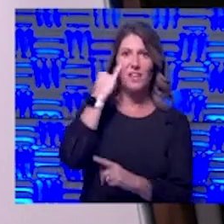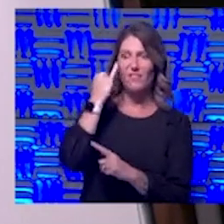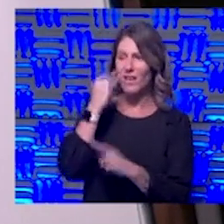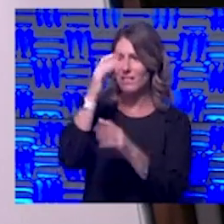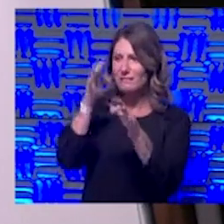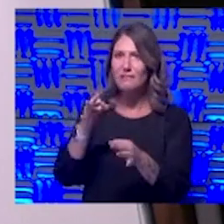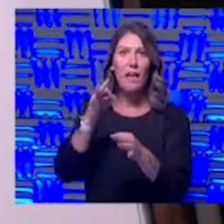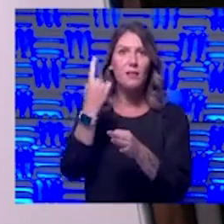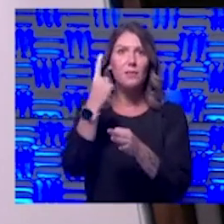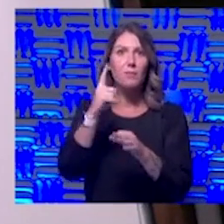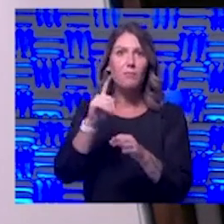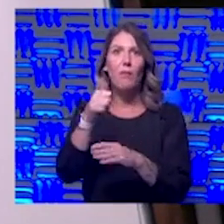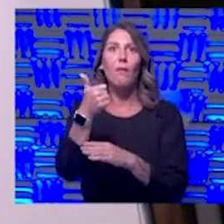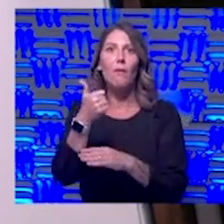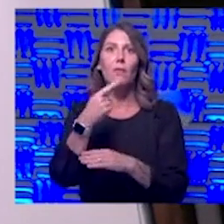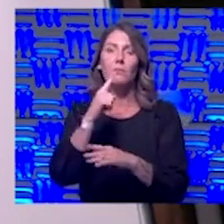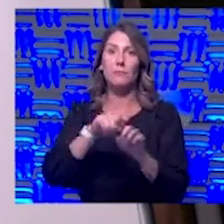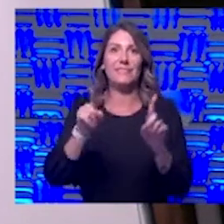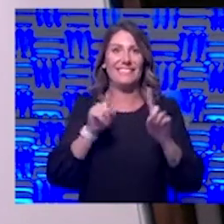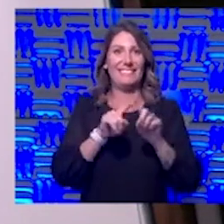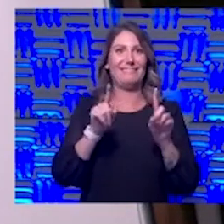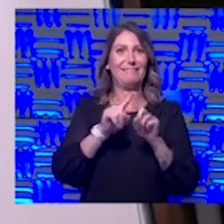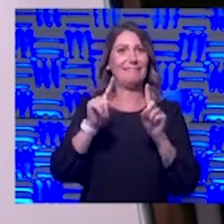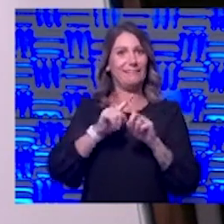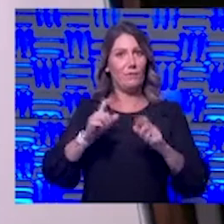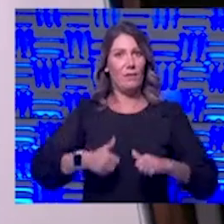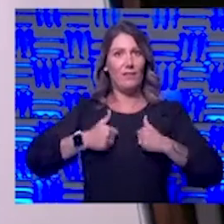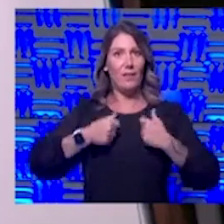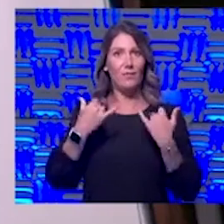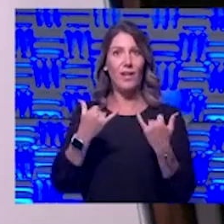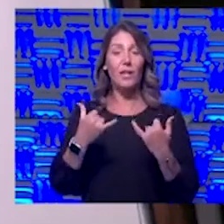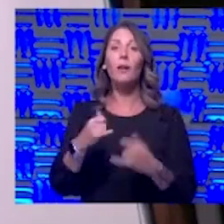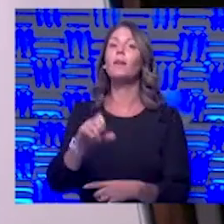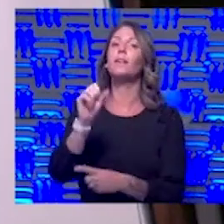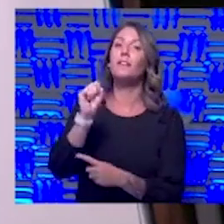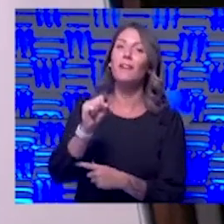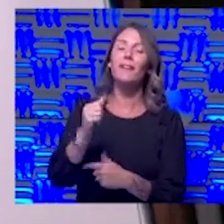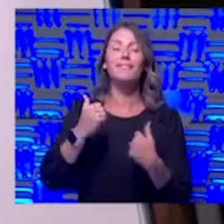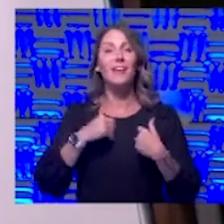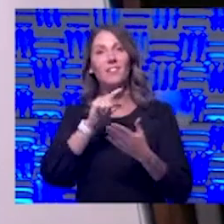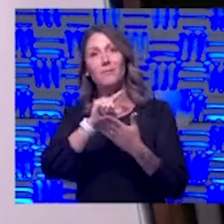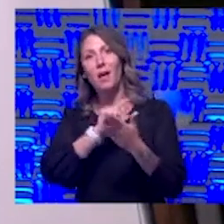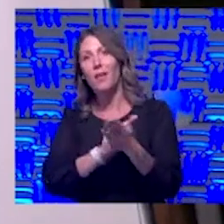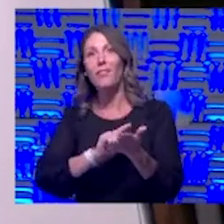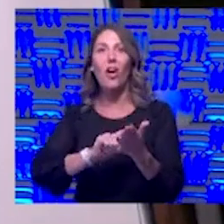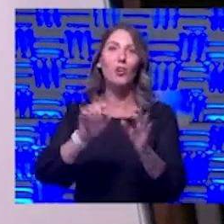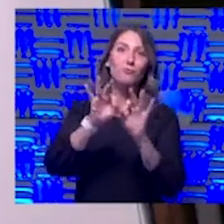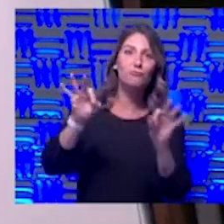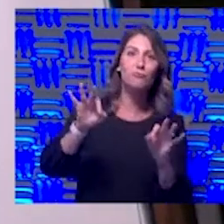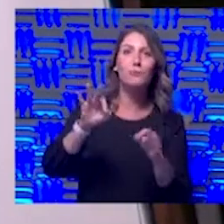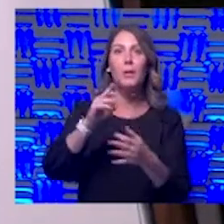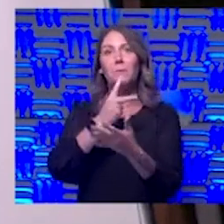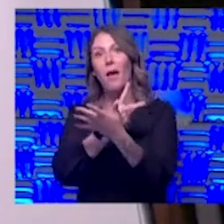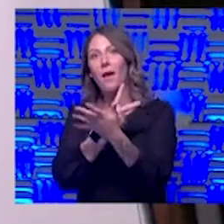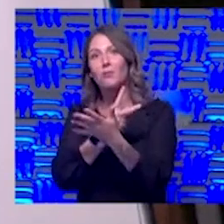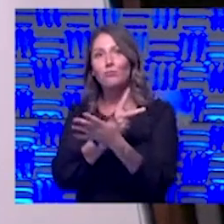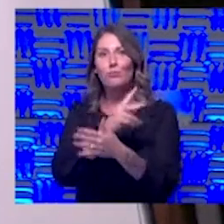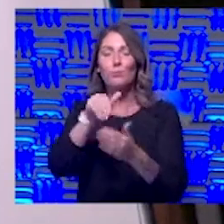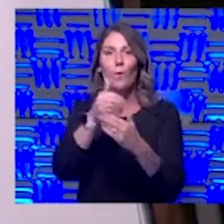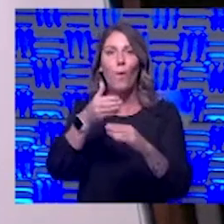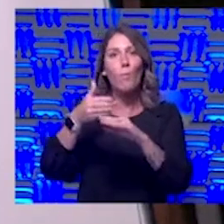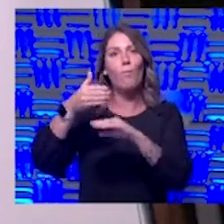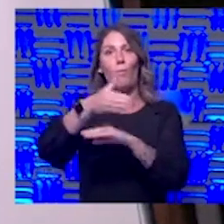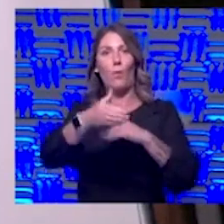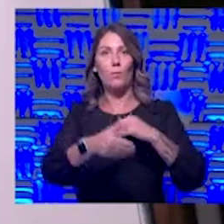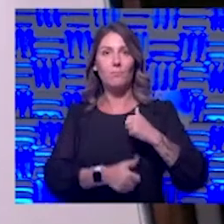very different place. Like, you know, yes, I have my law degree. I have my master's. I did all that post-military. That